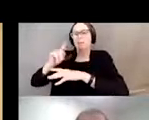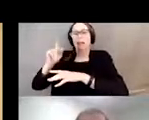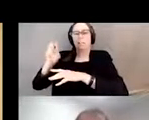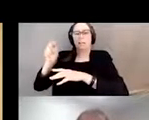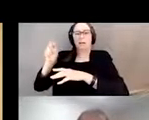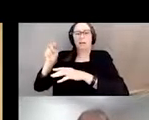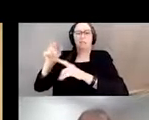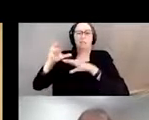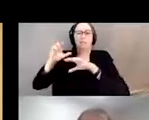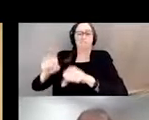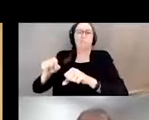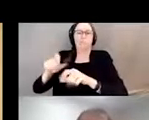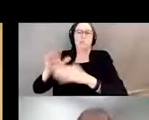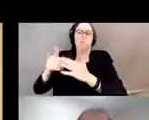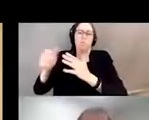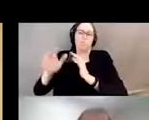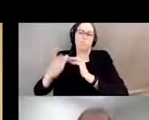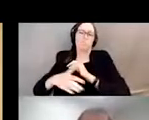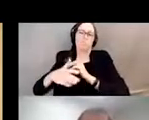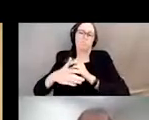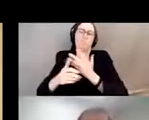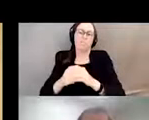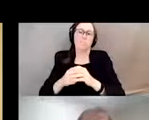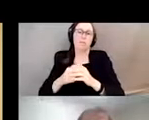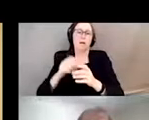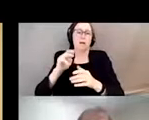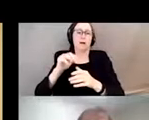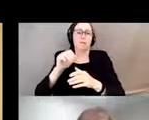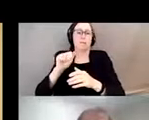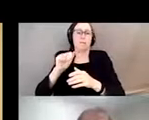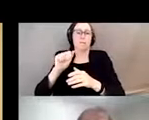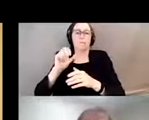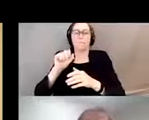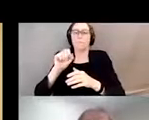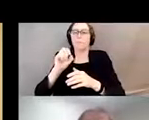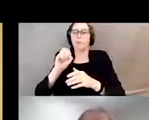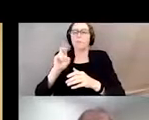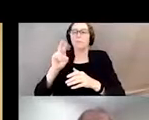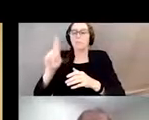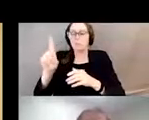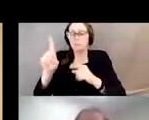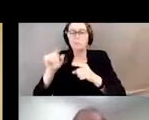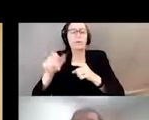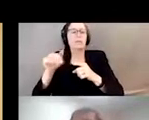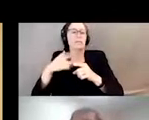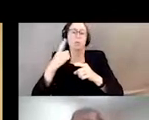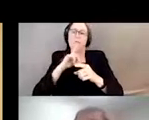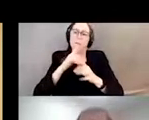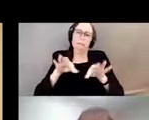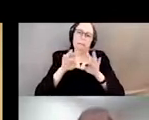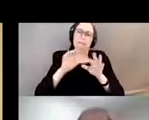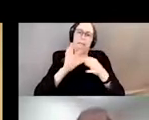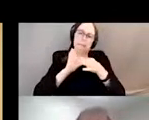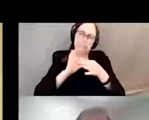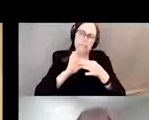over control of the area. Massoud is going to be one of the key allies for the United States and the UN